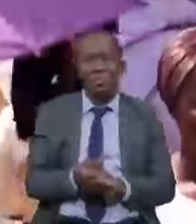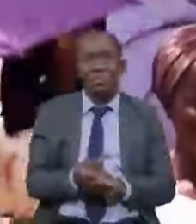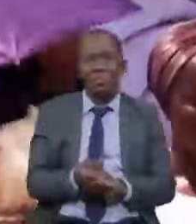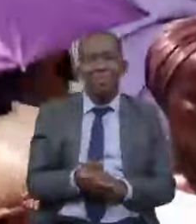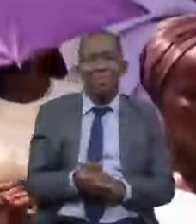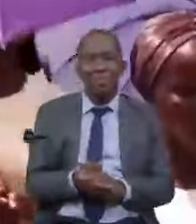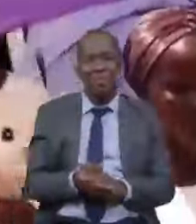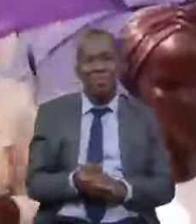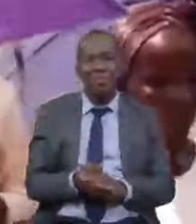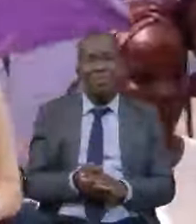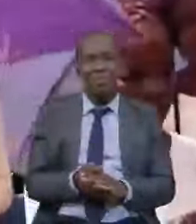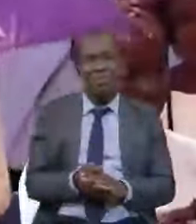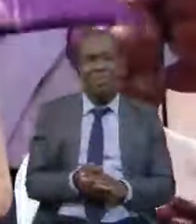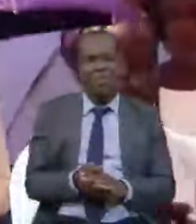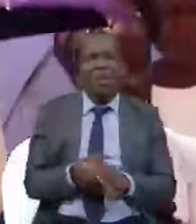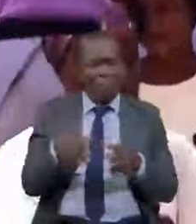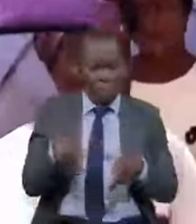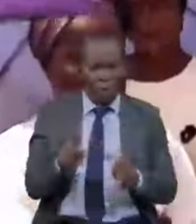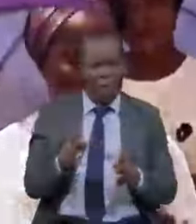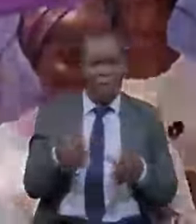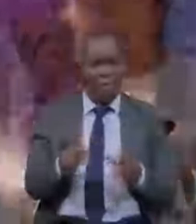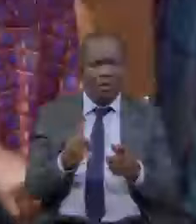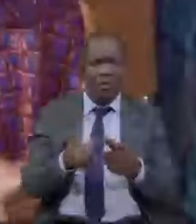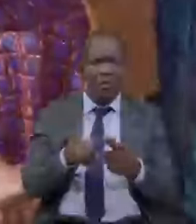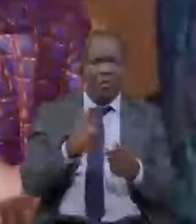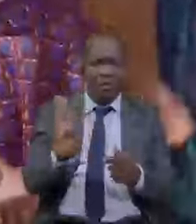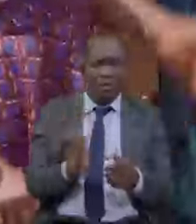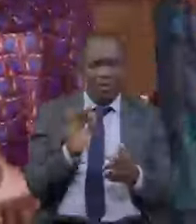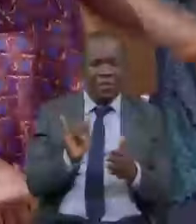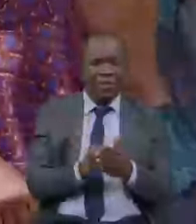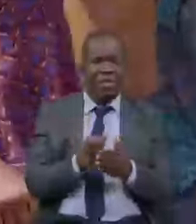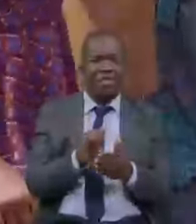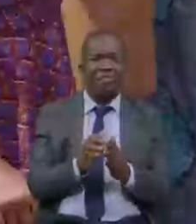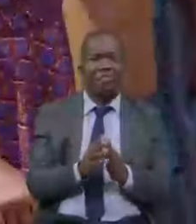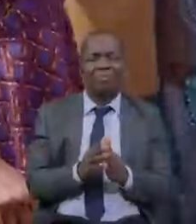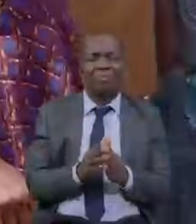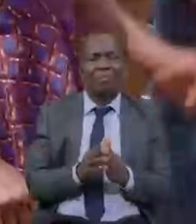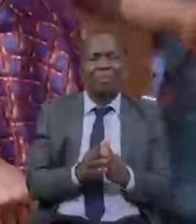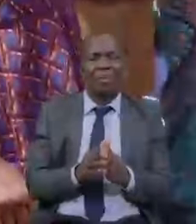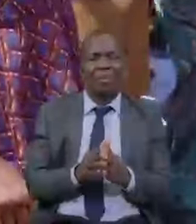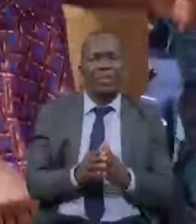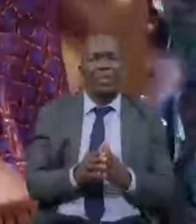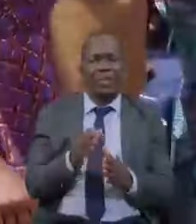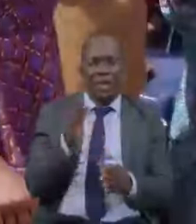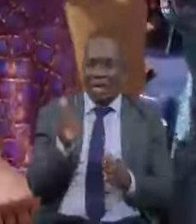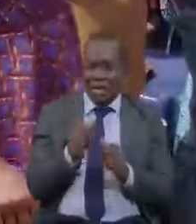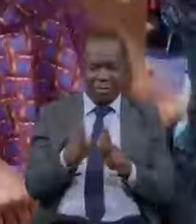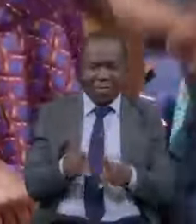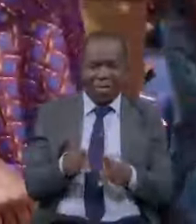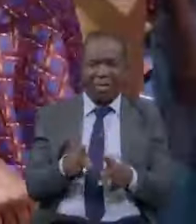Authorization. He that believeth on me, the works I